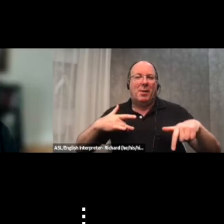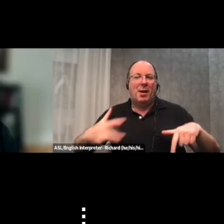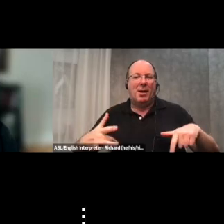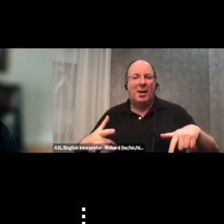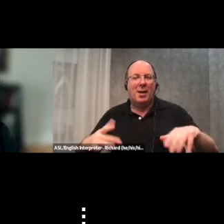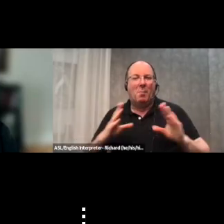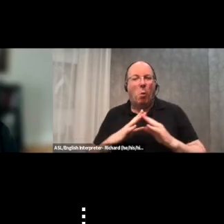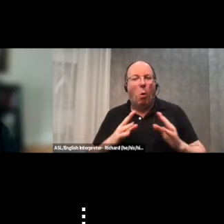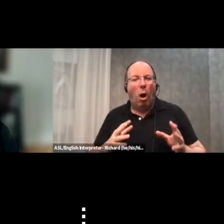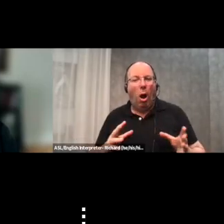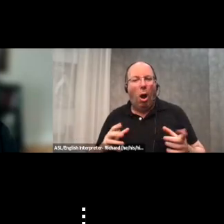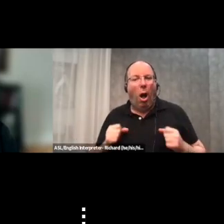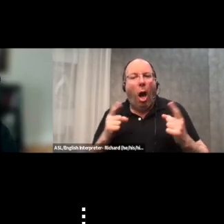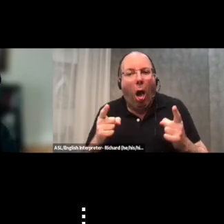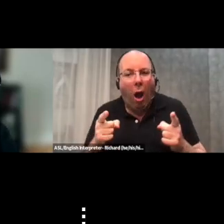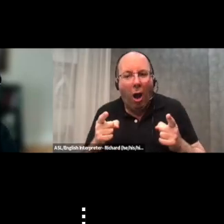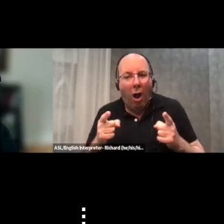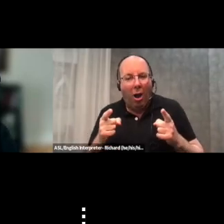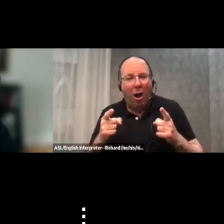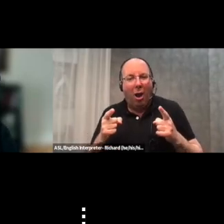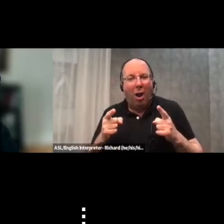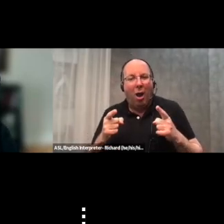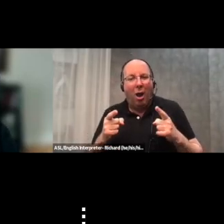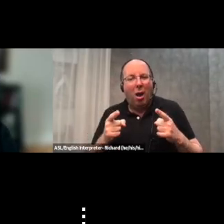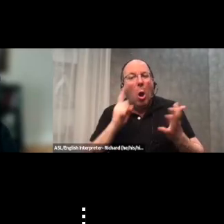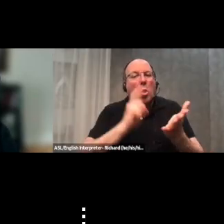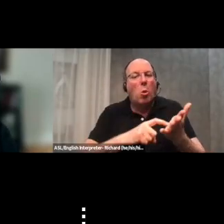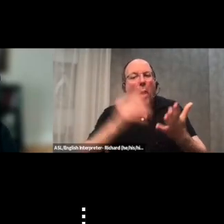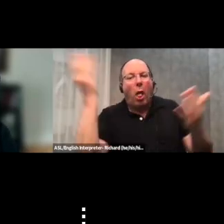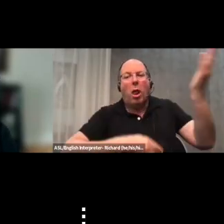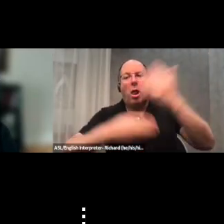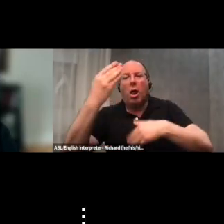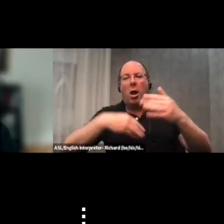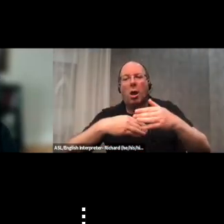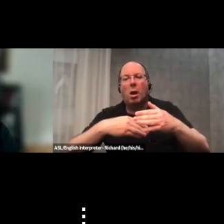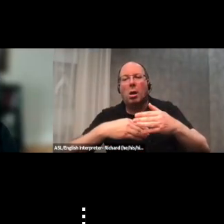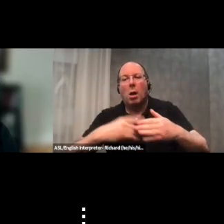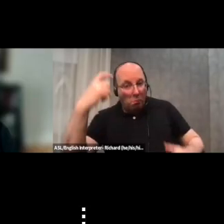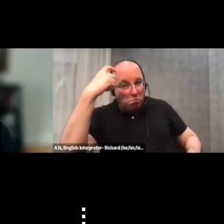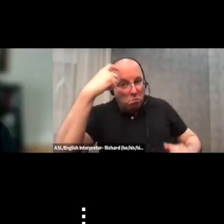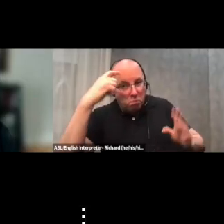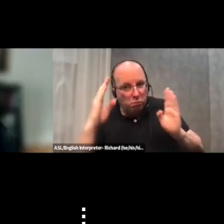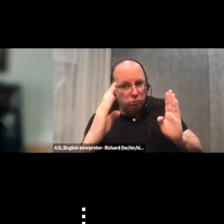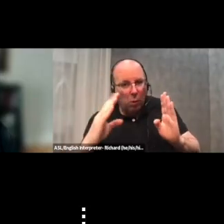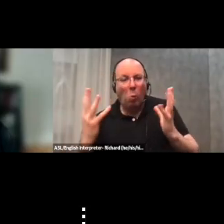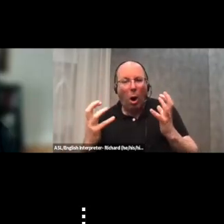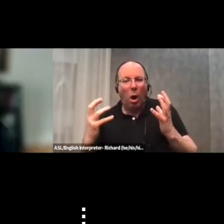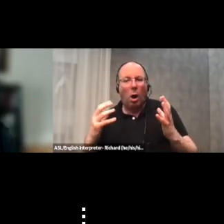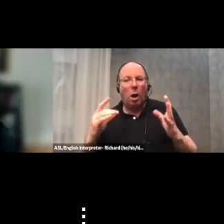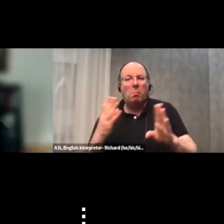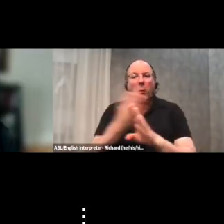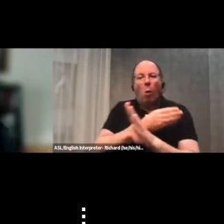more impulsivity, towards overlooking certain signs, as much as the conscious effort is there to keep everything in